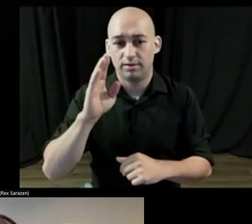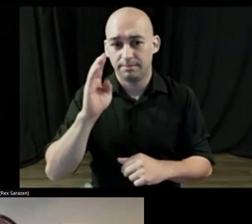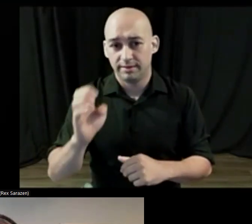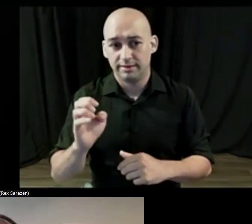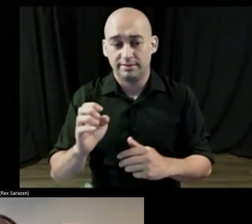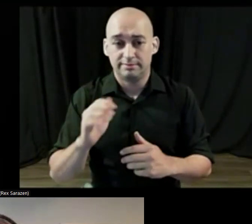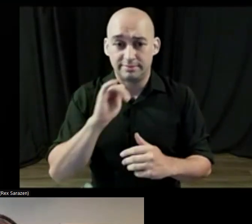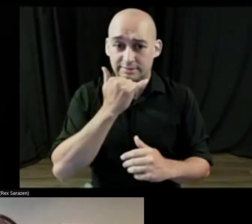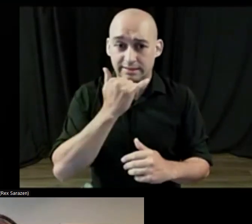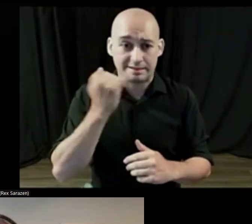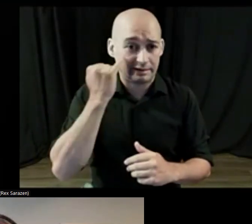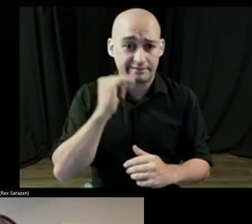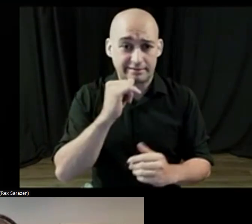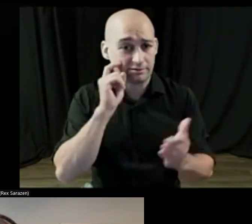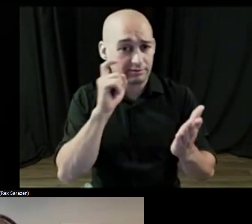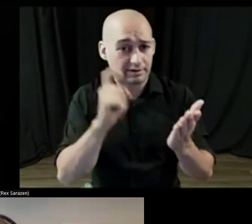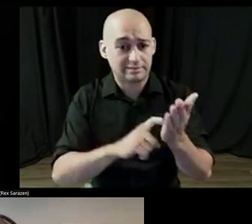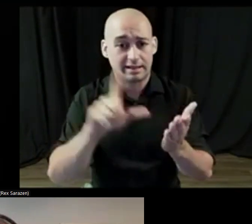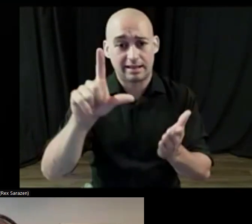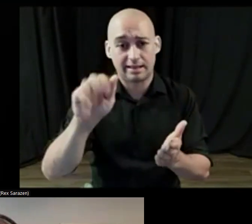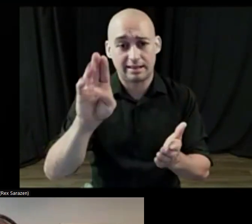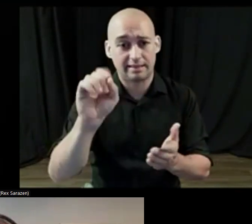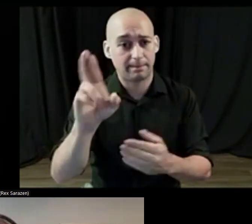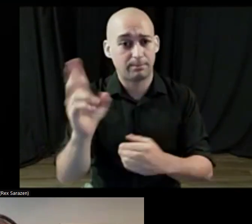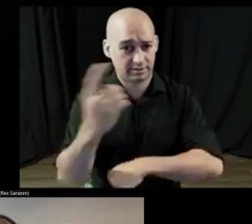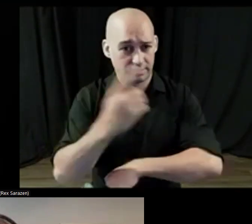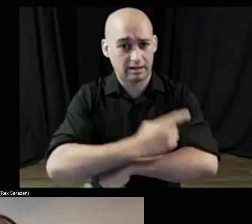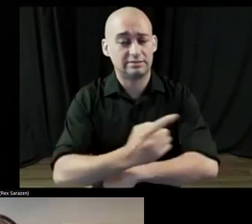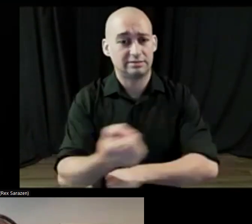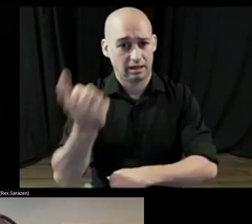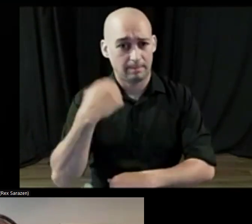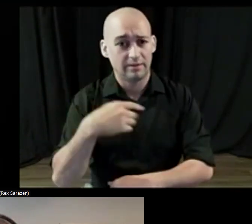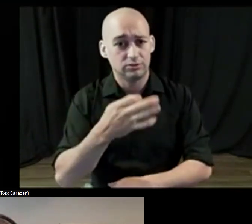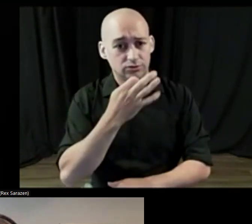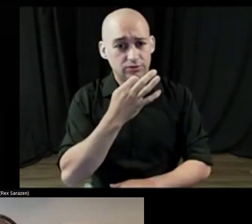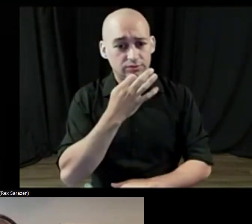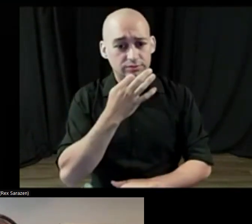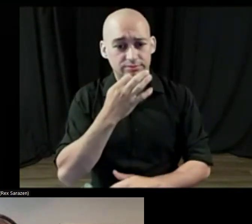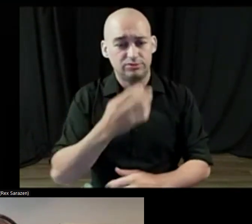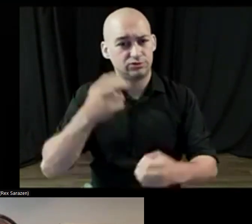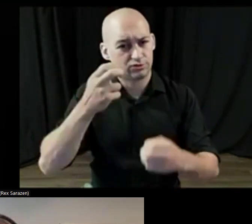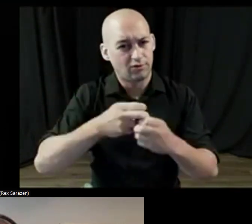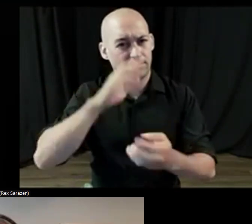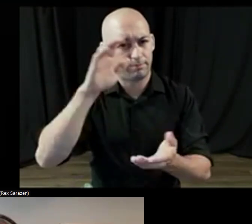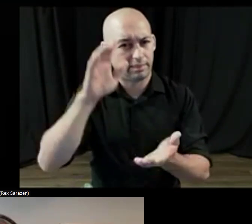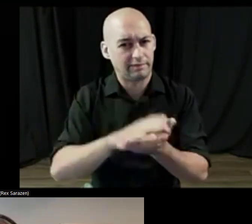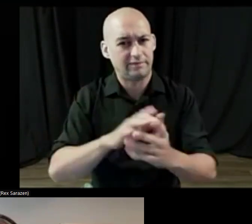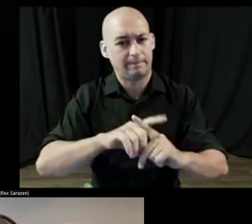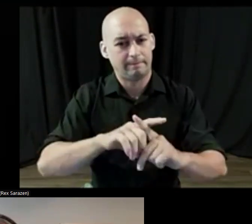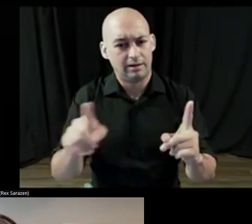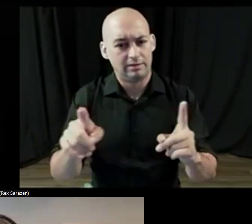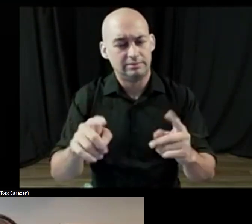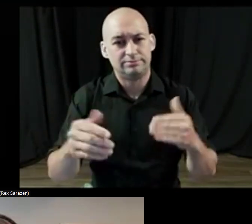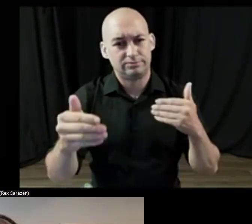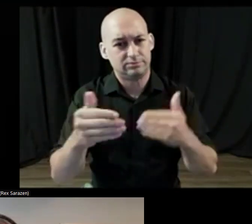didn't recognize Labor Day, which is just around the corner. It is hard to believe, but we are on the